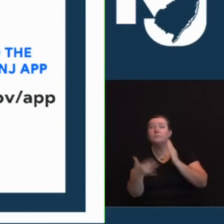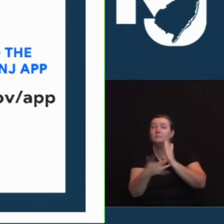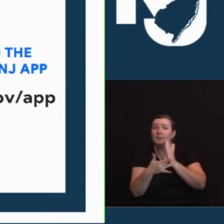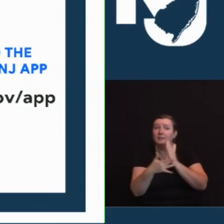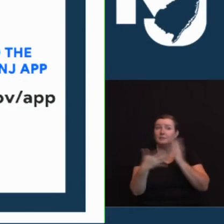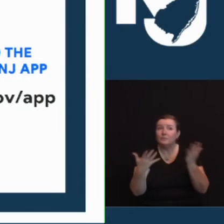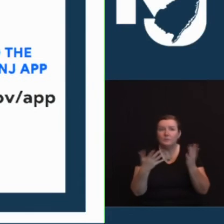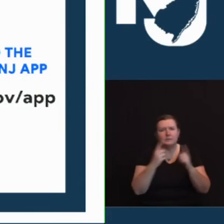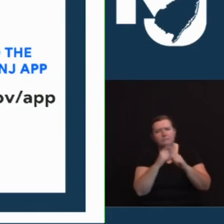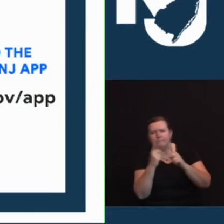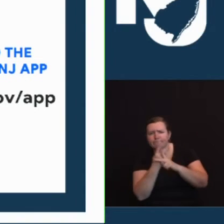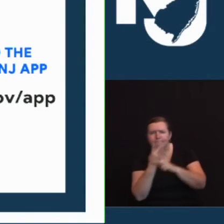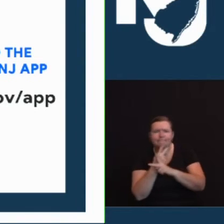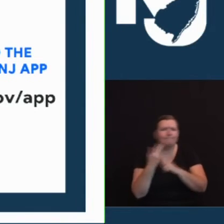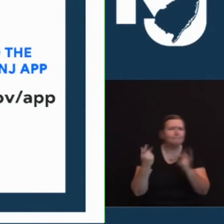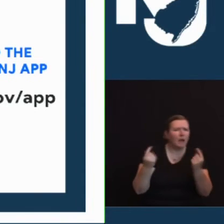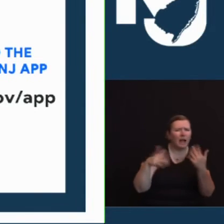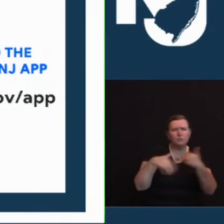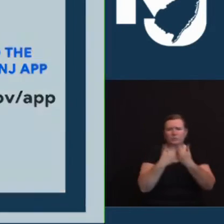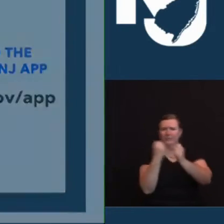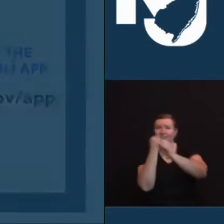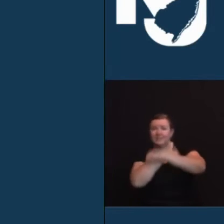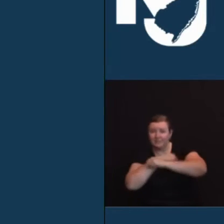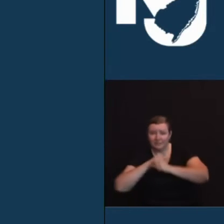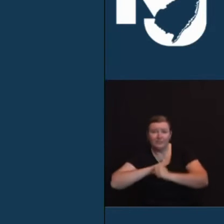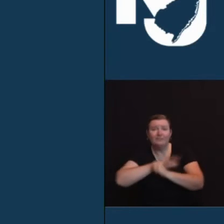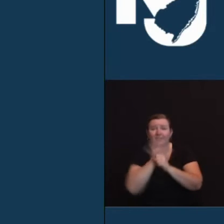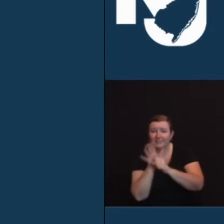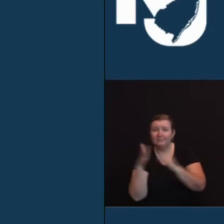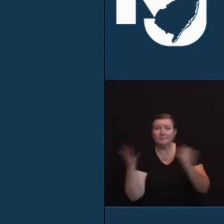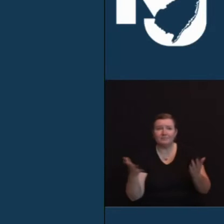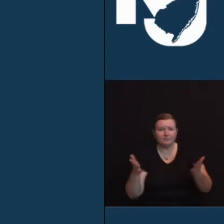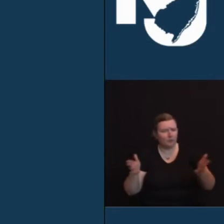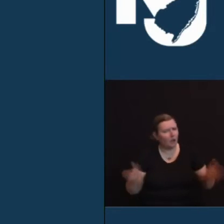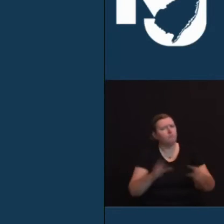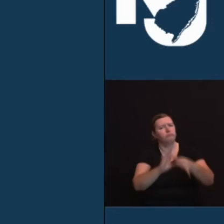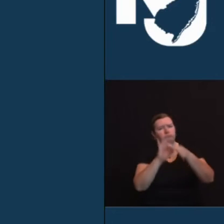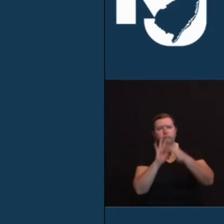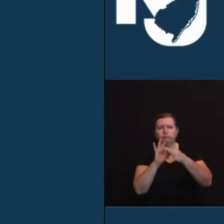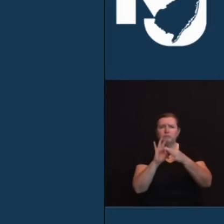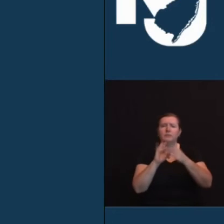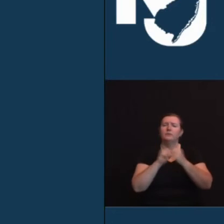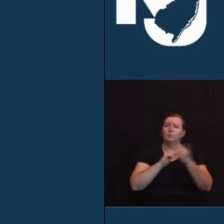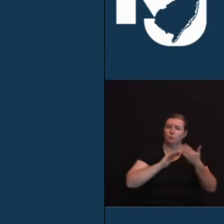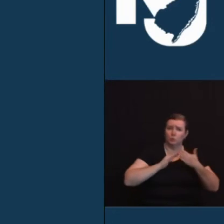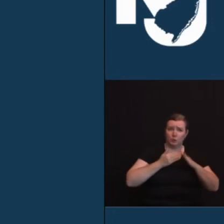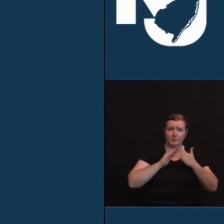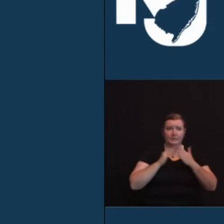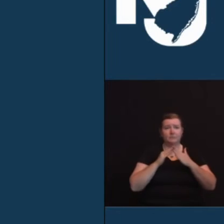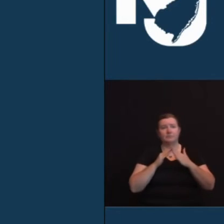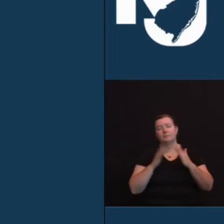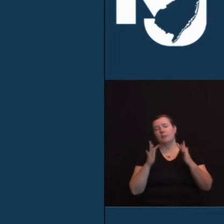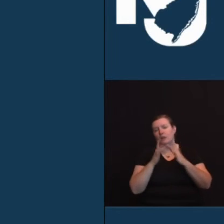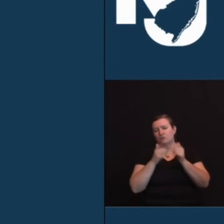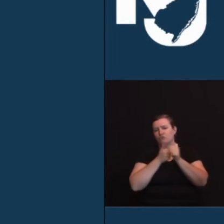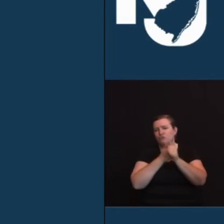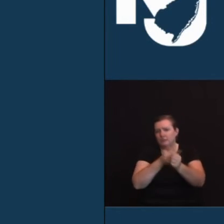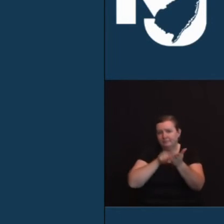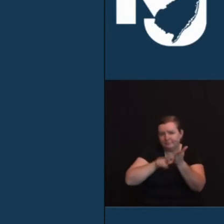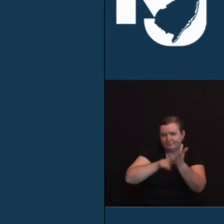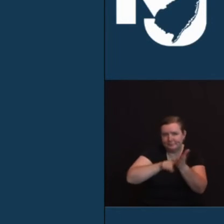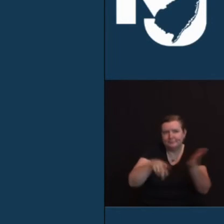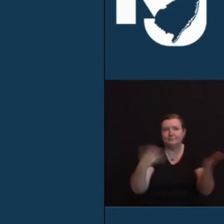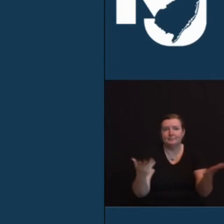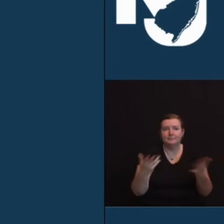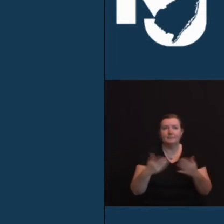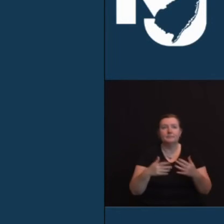this virus. And I also urge you to cooperate with our community contact tracing corps if a contact tracer reaches out to you. Their sole